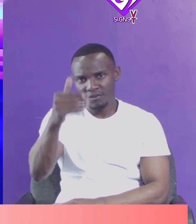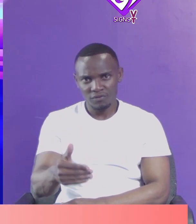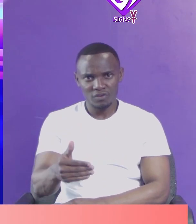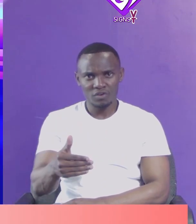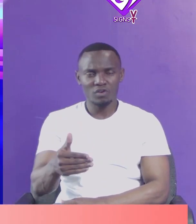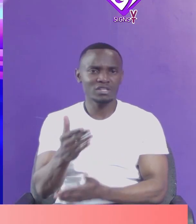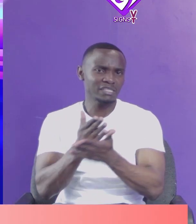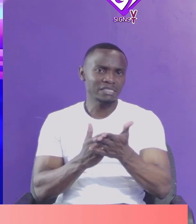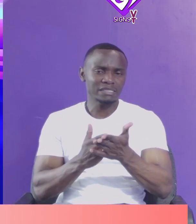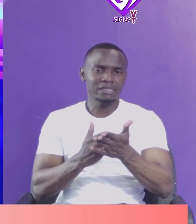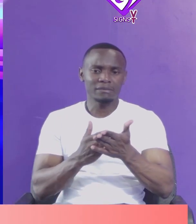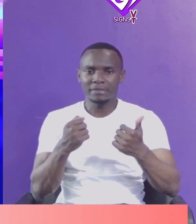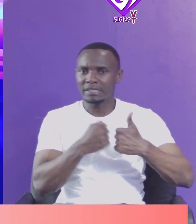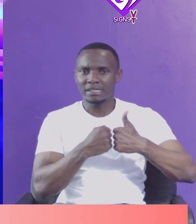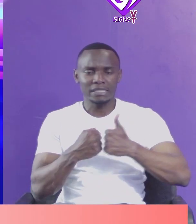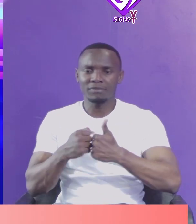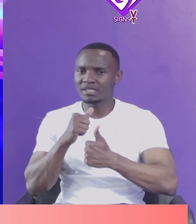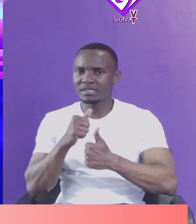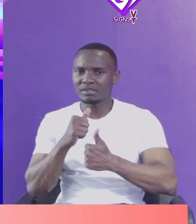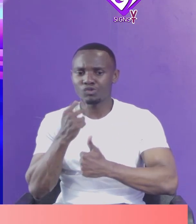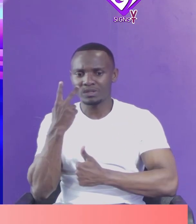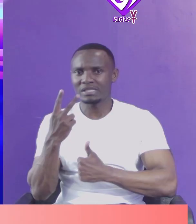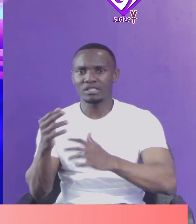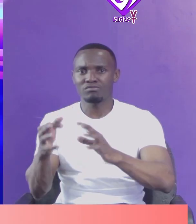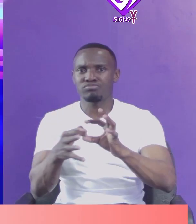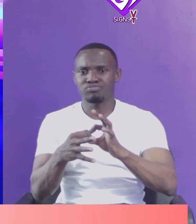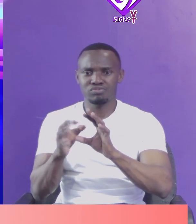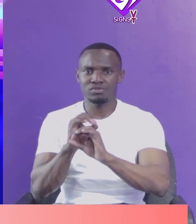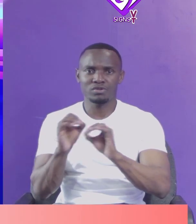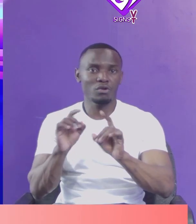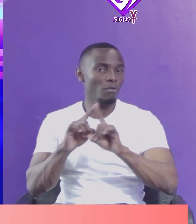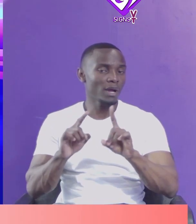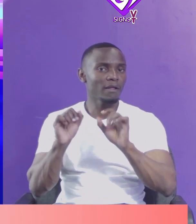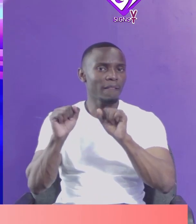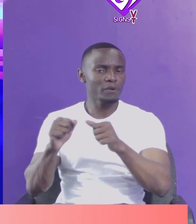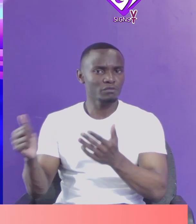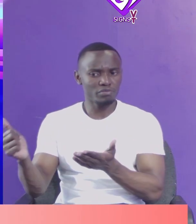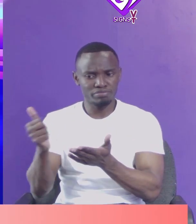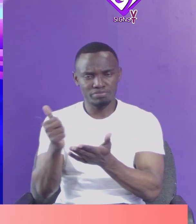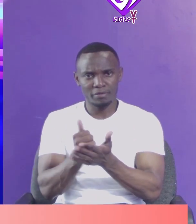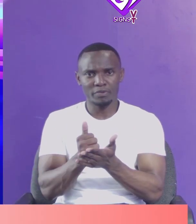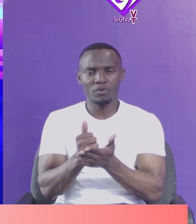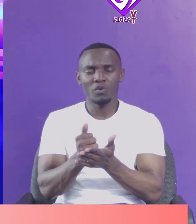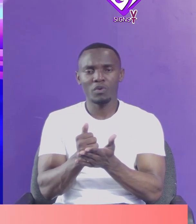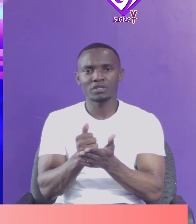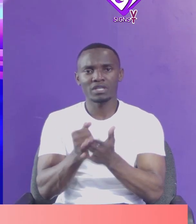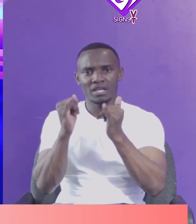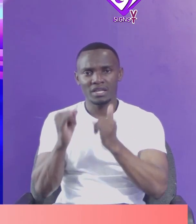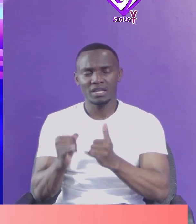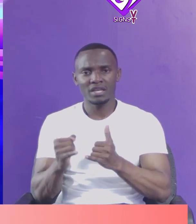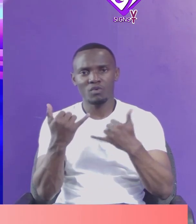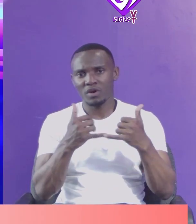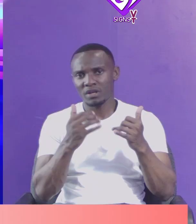not connecting, especially on the front. But I know they're able to add in a few players. Really, Pepa's really good, look good on